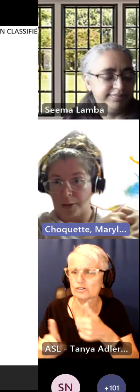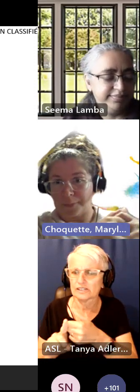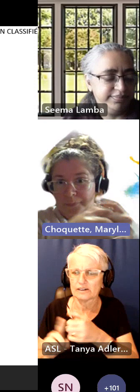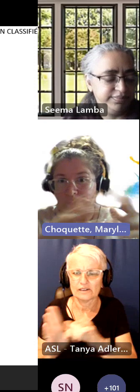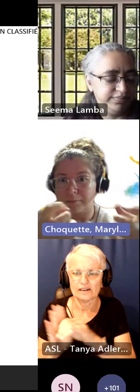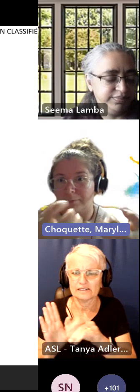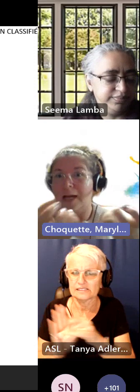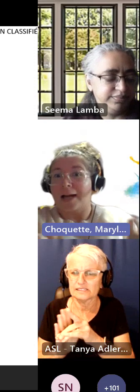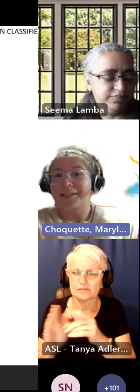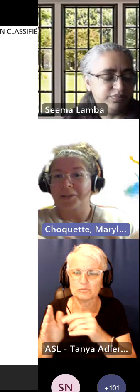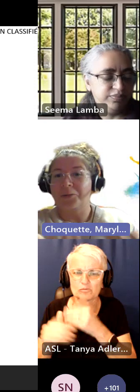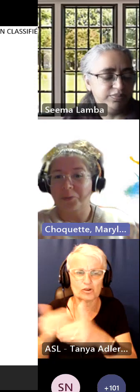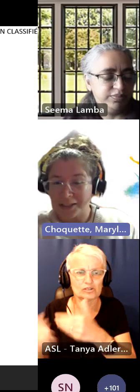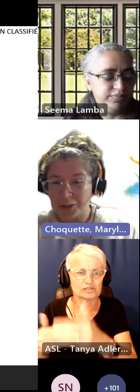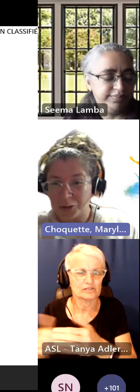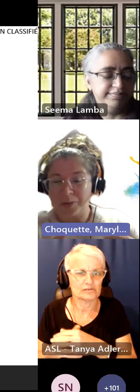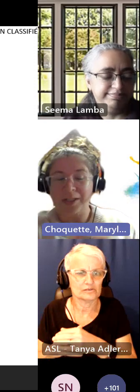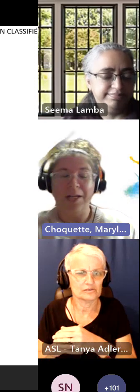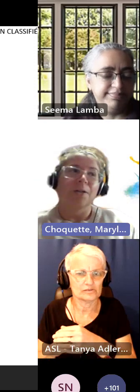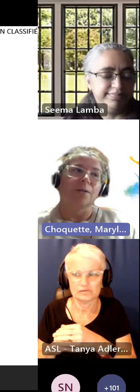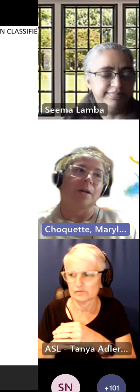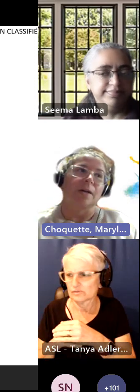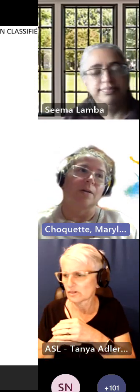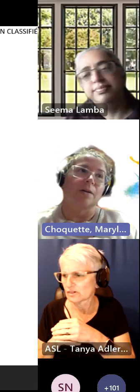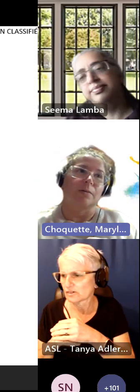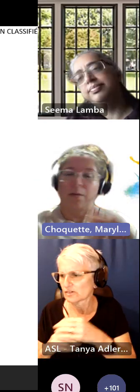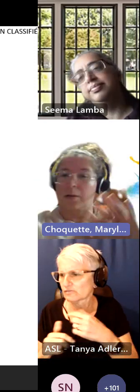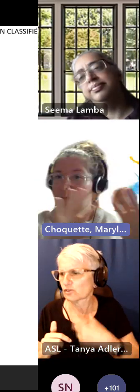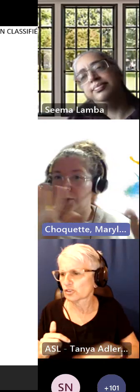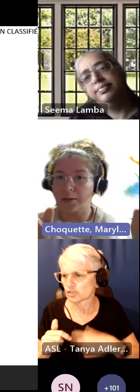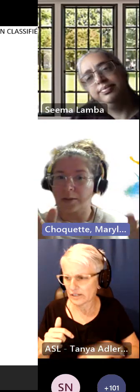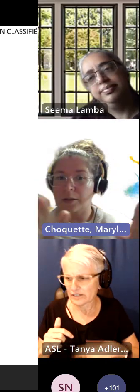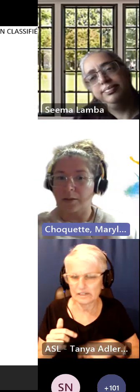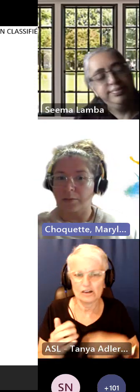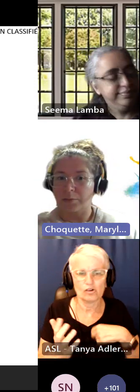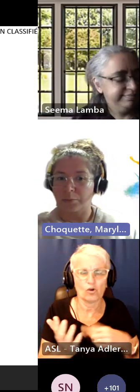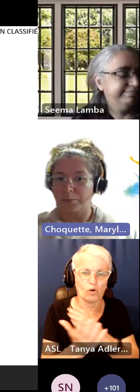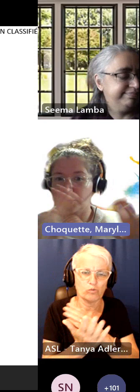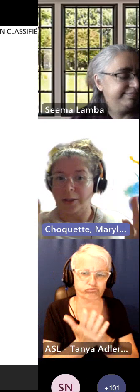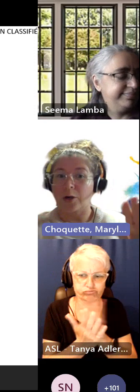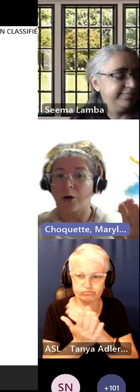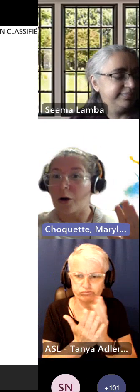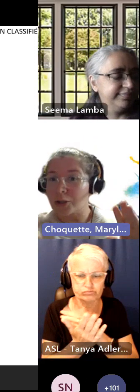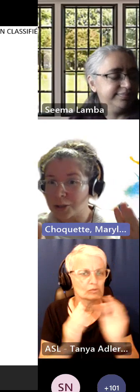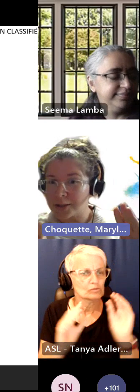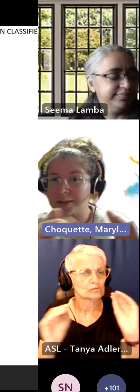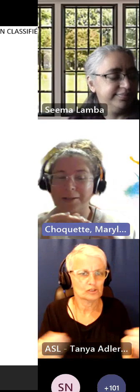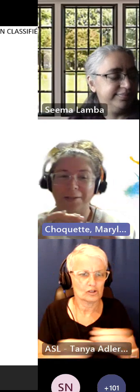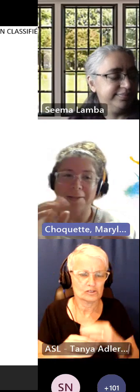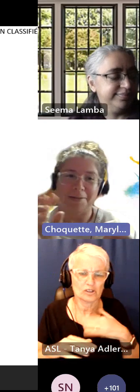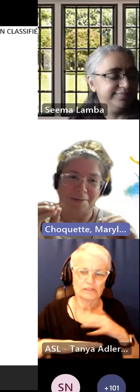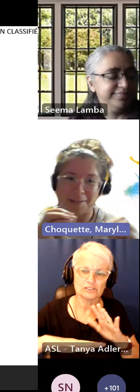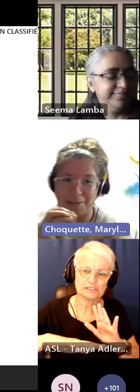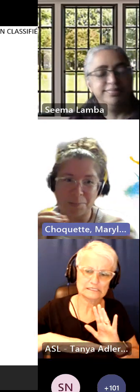for as it really should be. So I'm just putting a